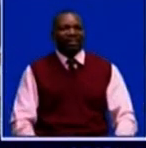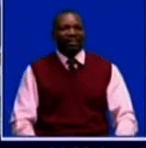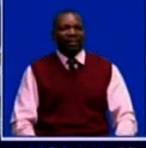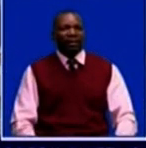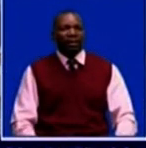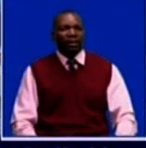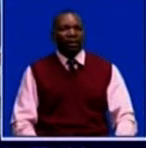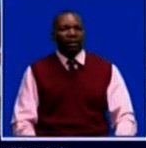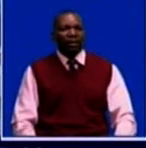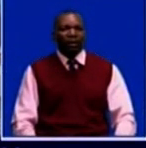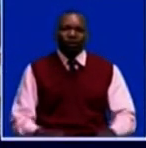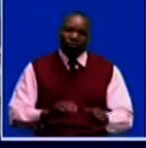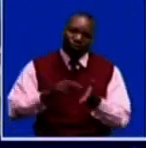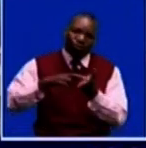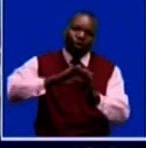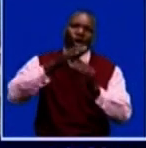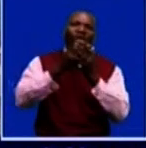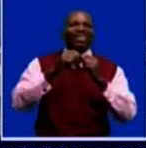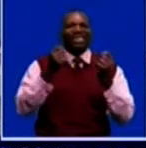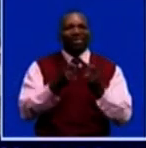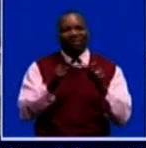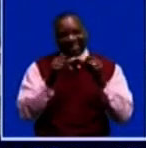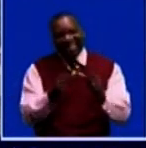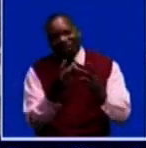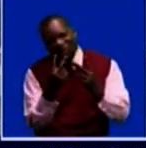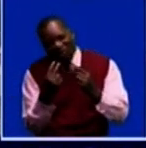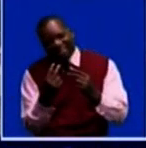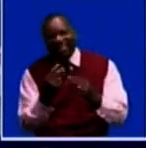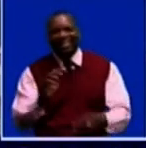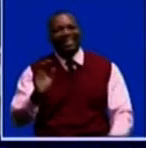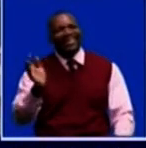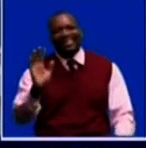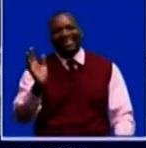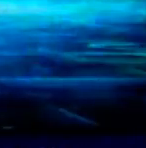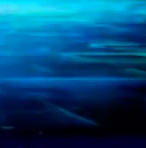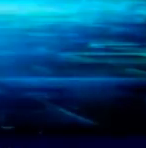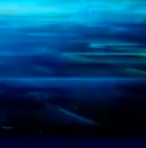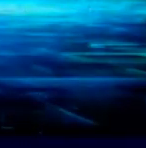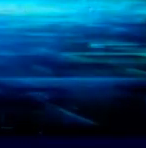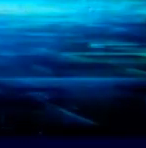interpretation. On behalf of the entire production team, keep watching ZNBC. It's bye for now.